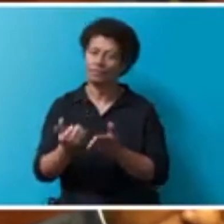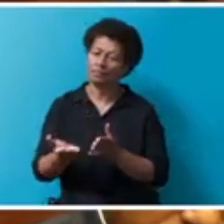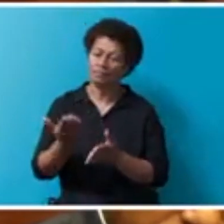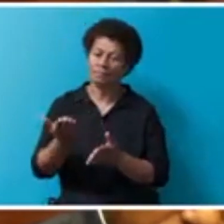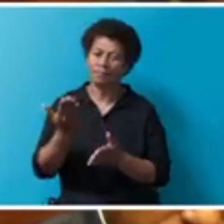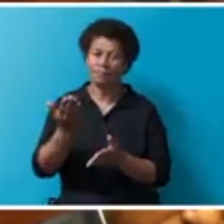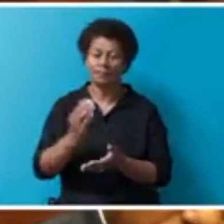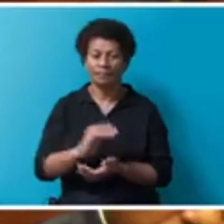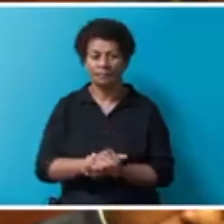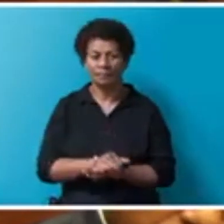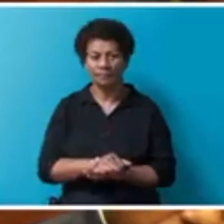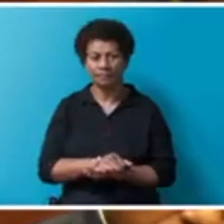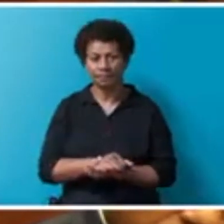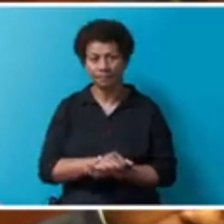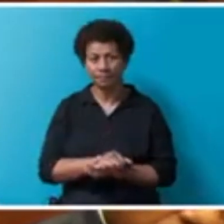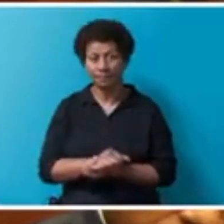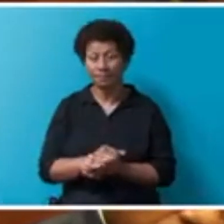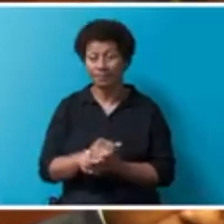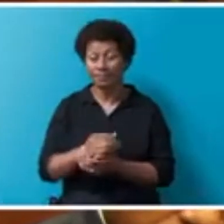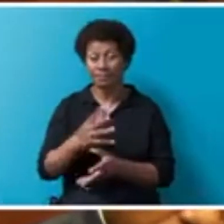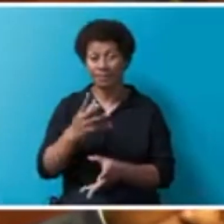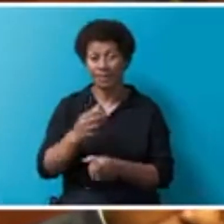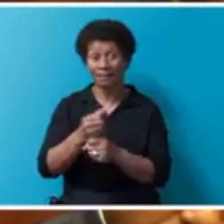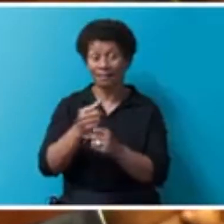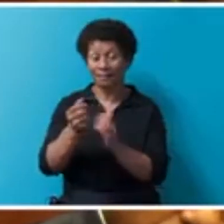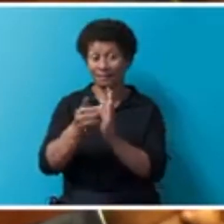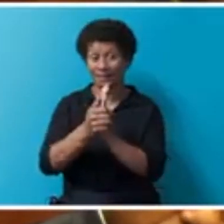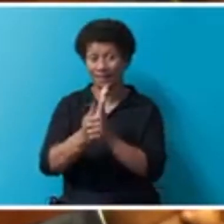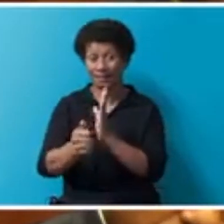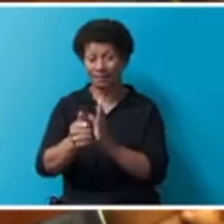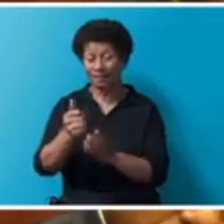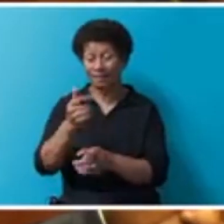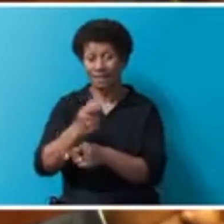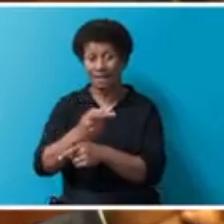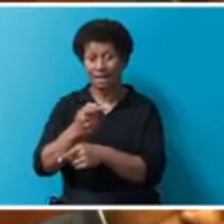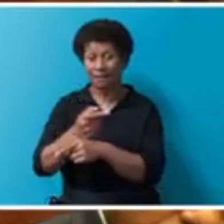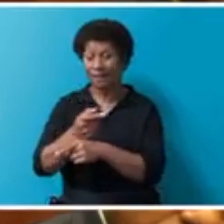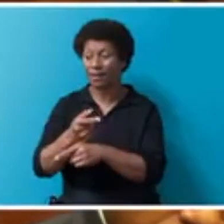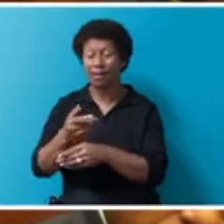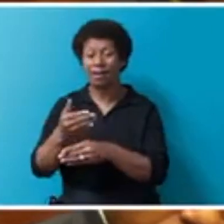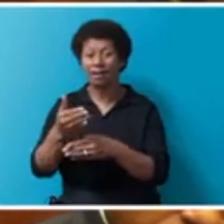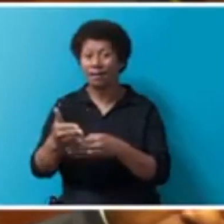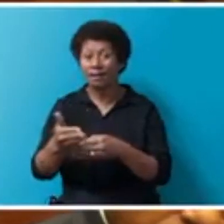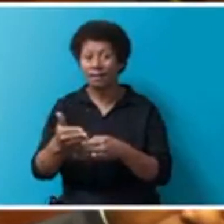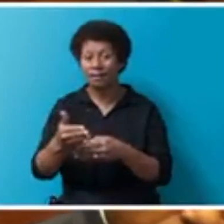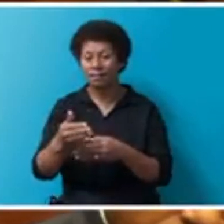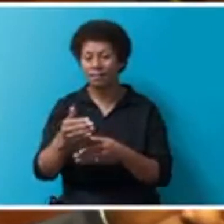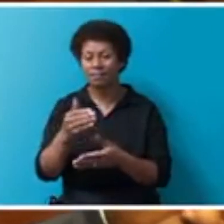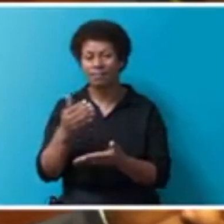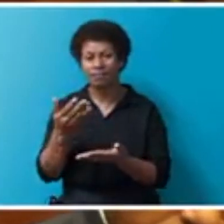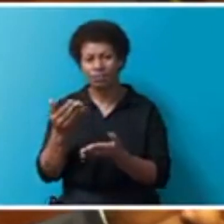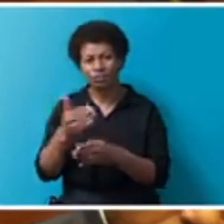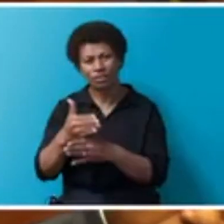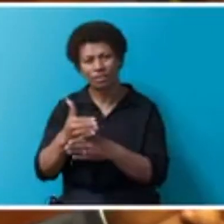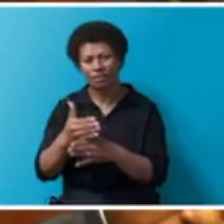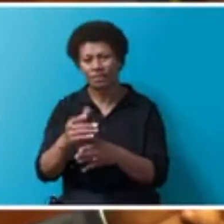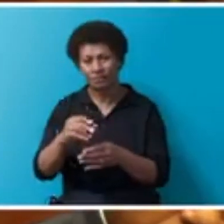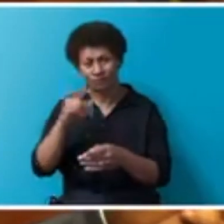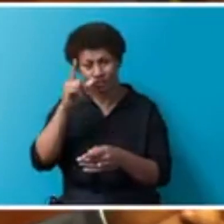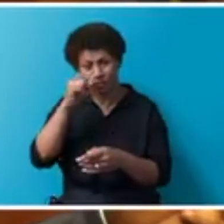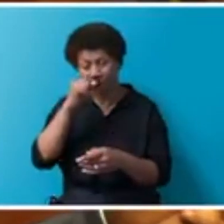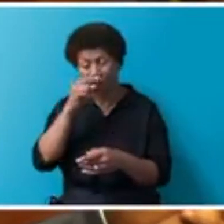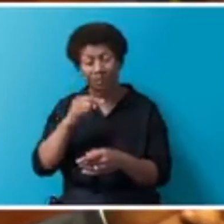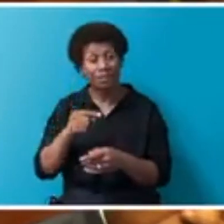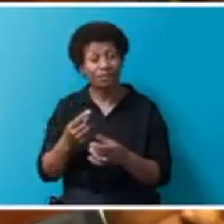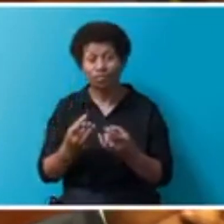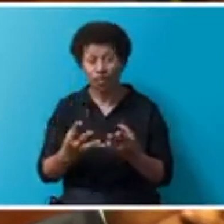The emphasis on upskilling and reskilling our labor force will ensure that our Fijian people are not only ready for jobs of